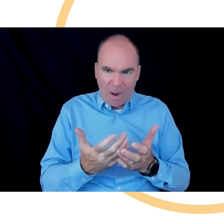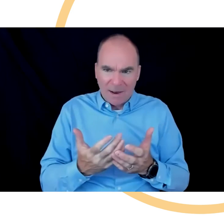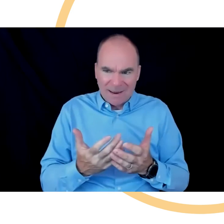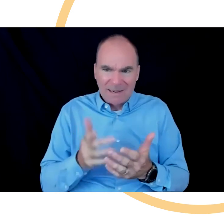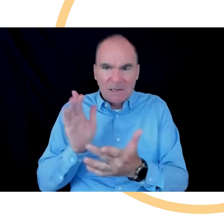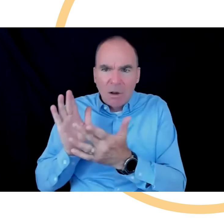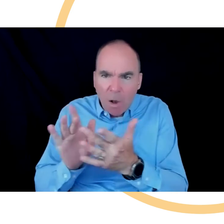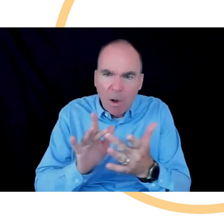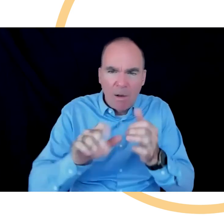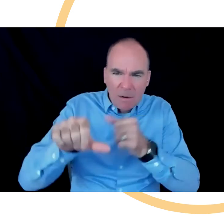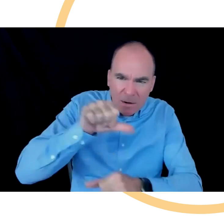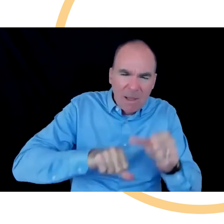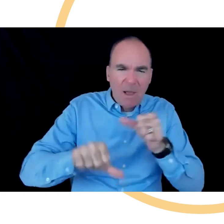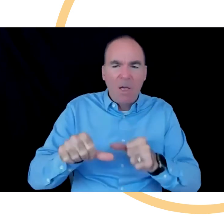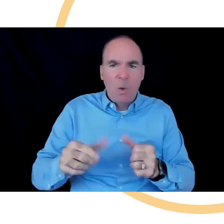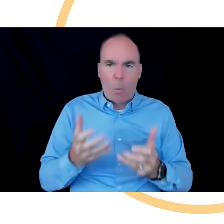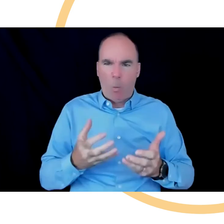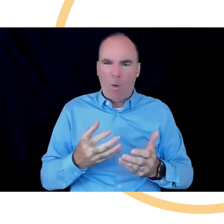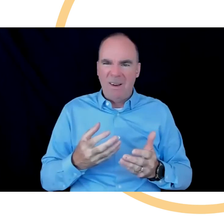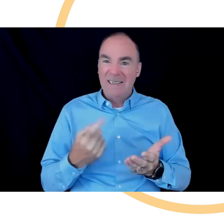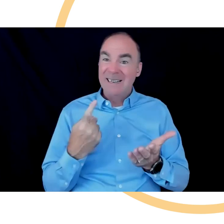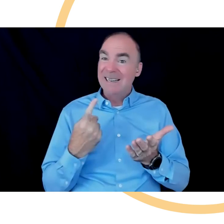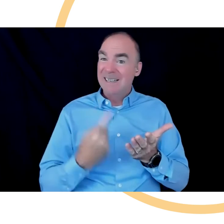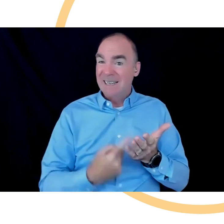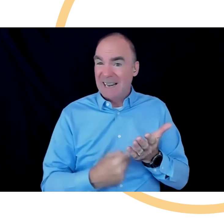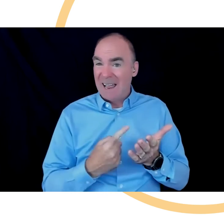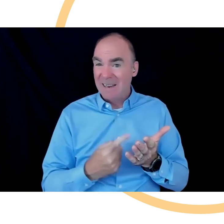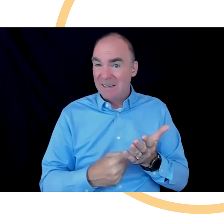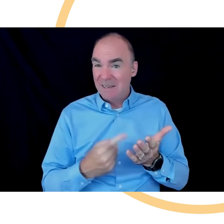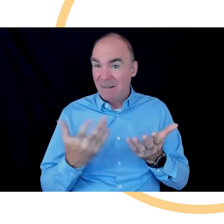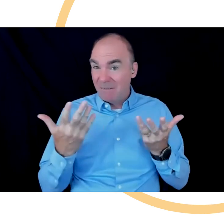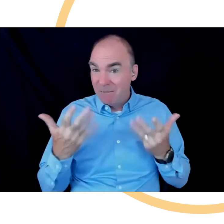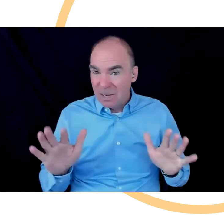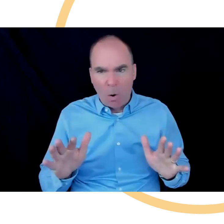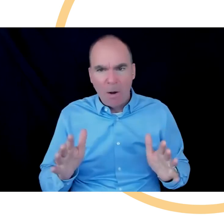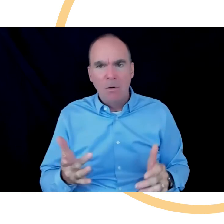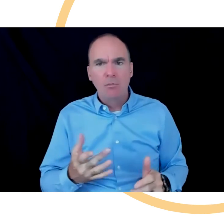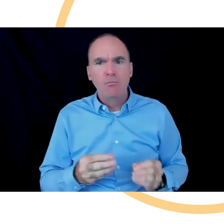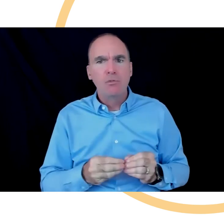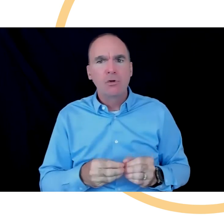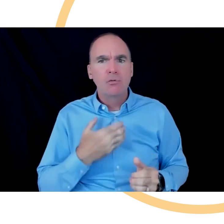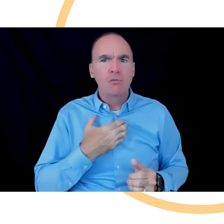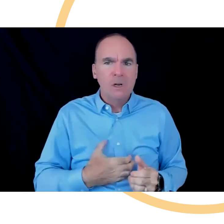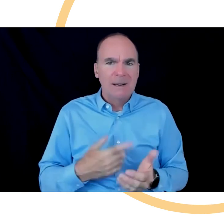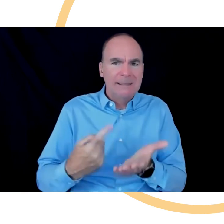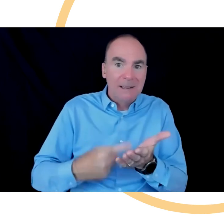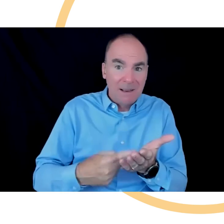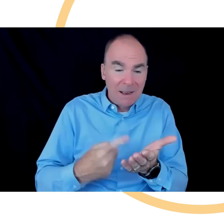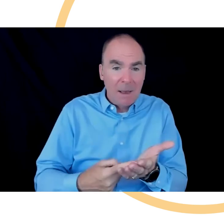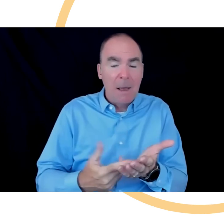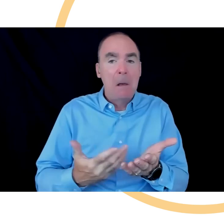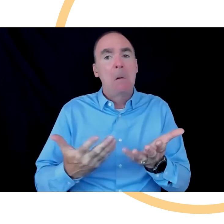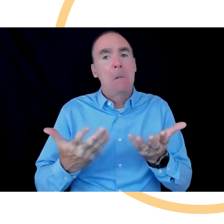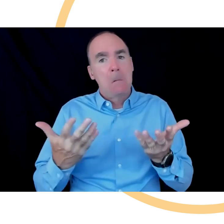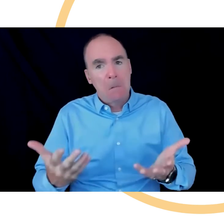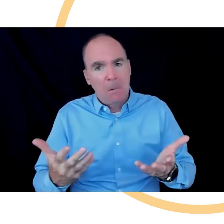to continue the wonderful discussions that you all have been having in the chat box. Therefore, I would like to let you